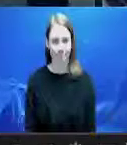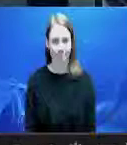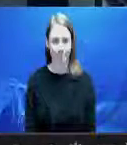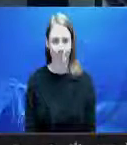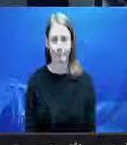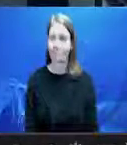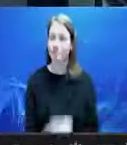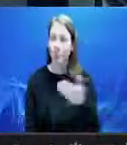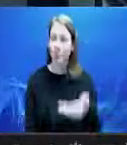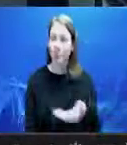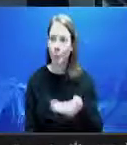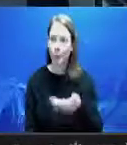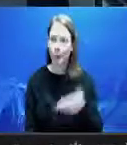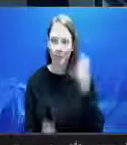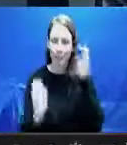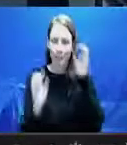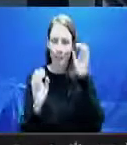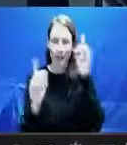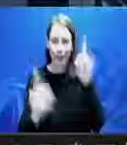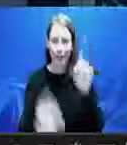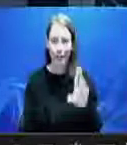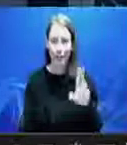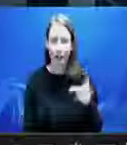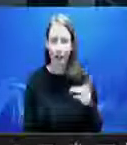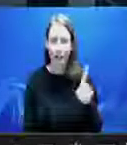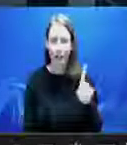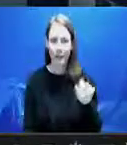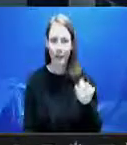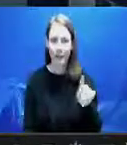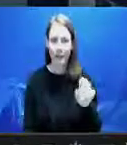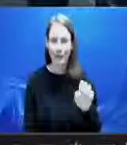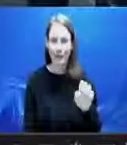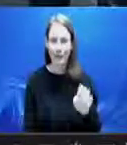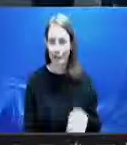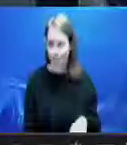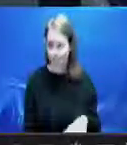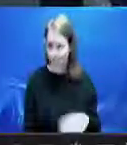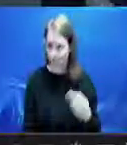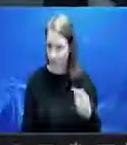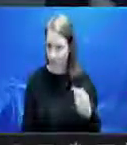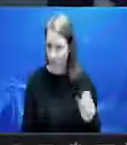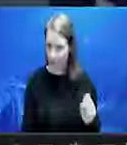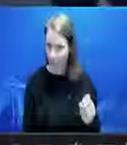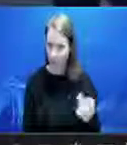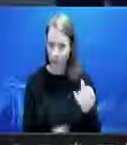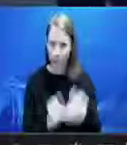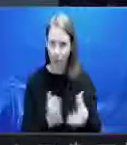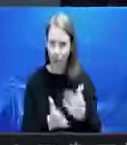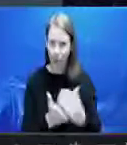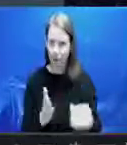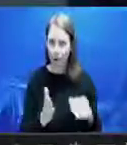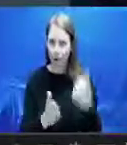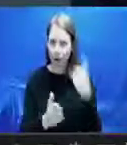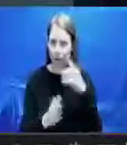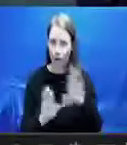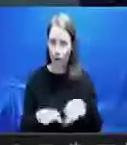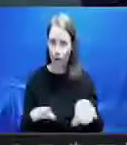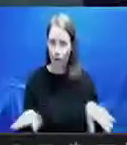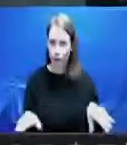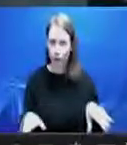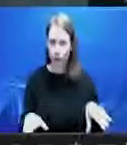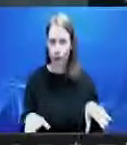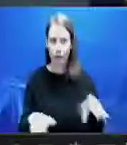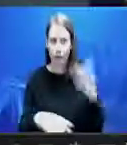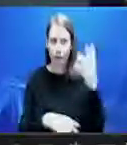Welcome to Education Update. I'm Rafael P. Roman. High school is the final chapter in our children's education before they enter college or